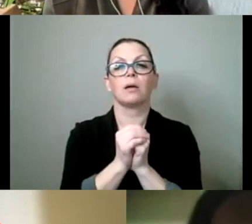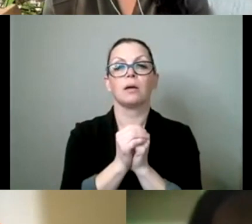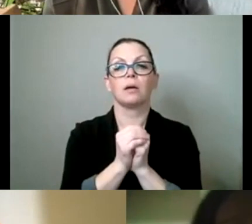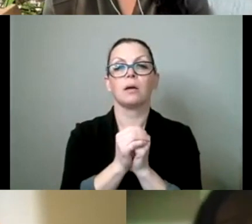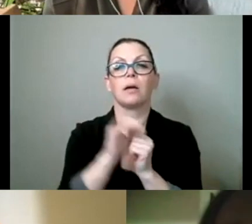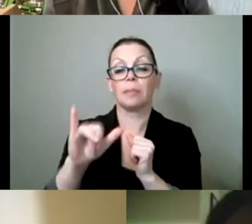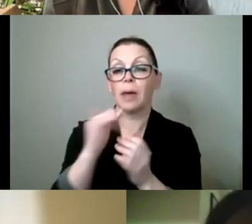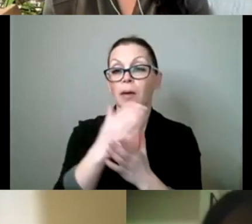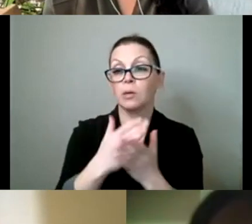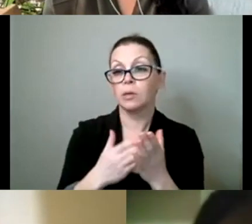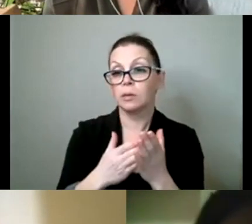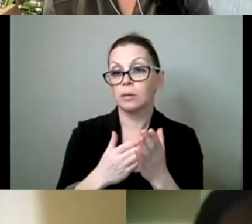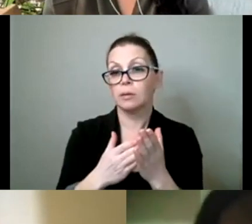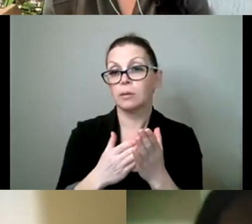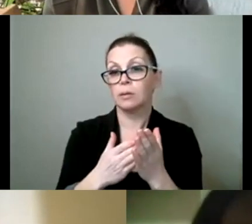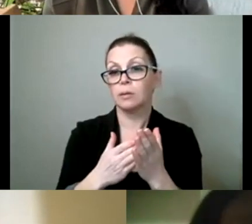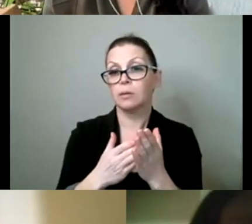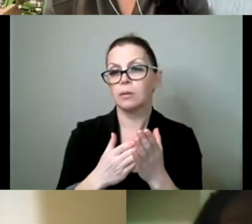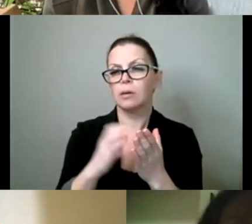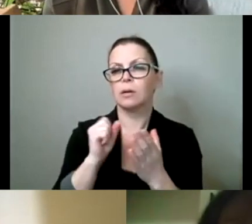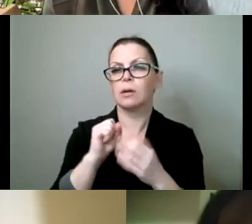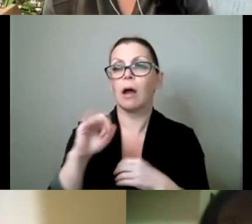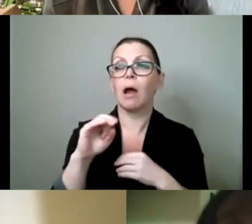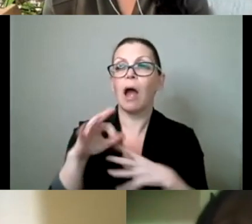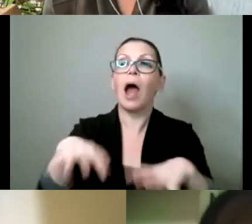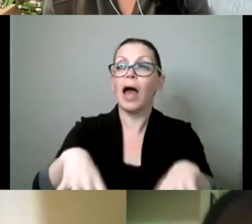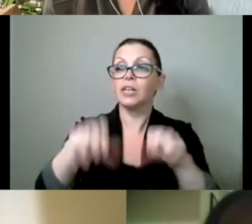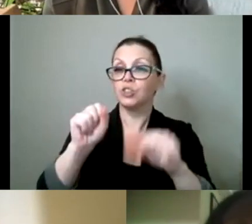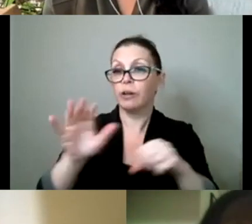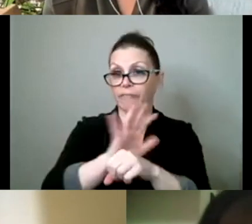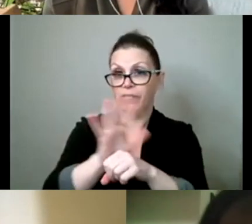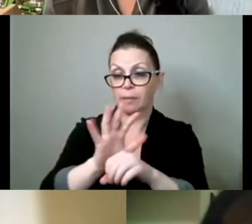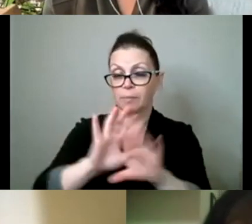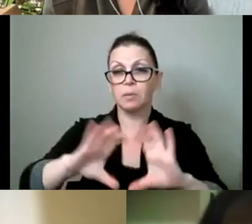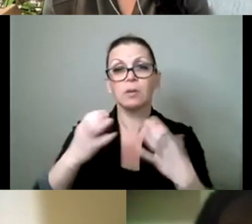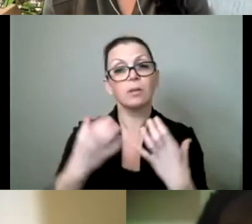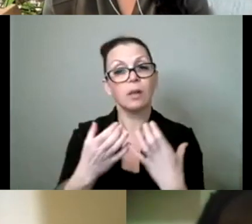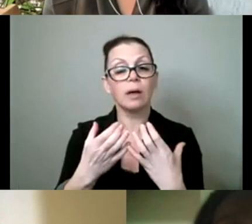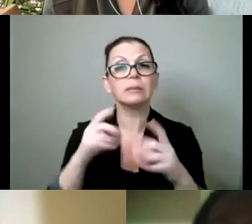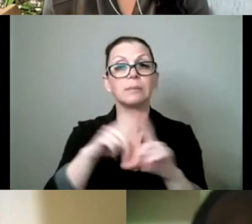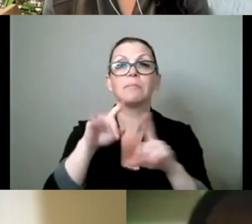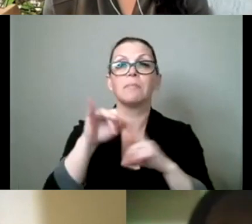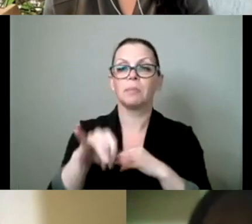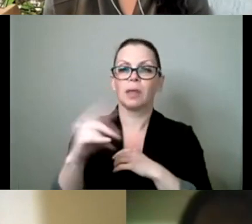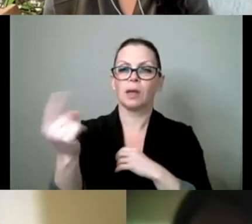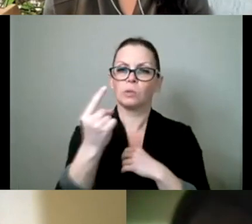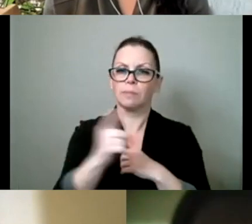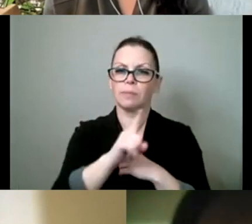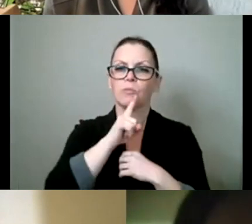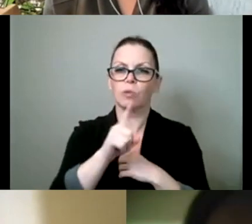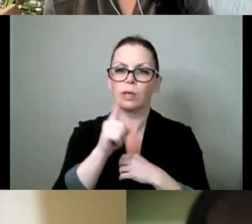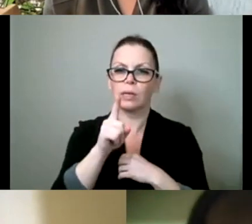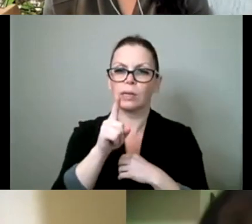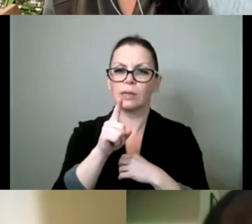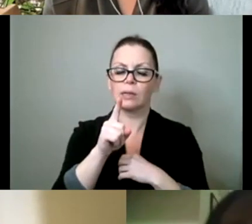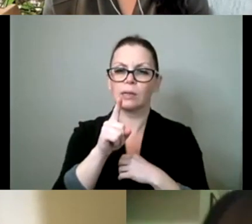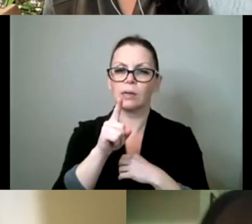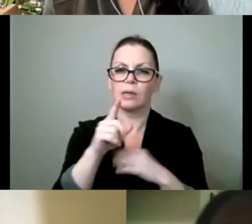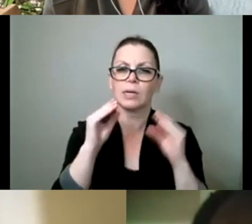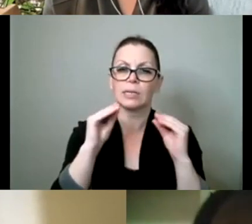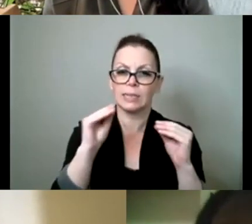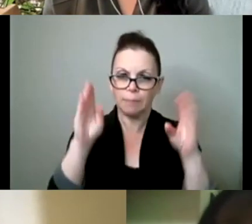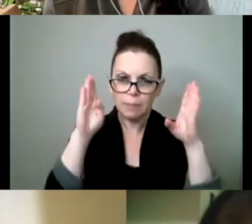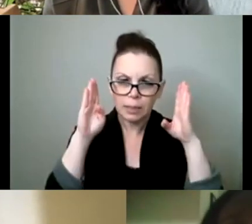part of the field of thinking, you know, the film class, but that was one of the things that they really focused on. So I 100% agree